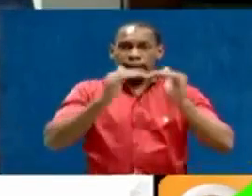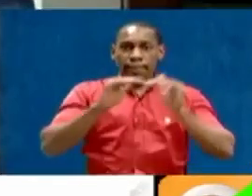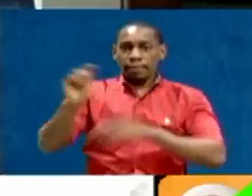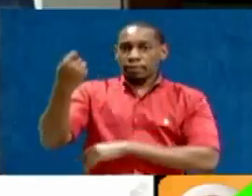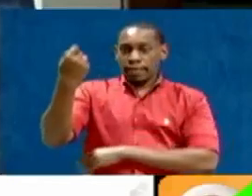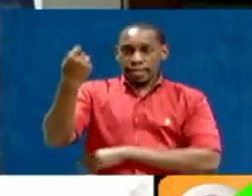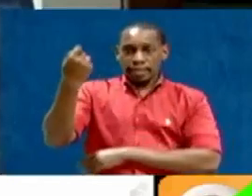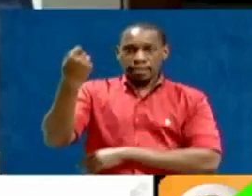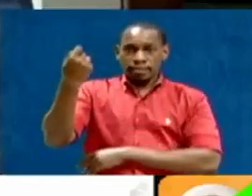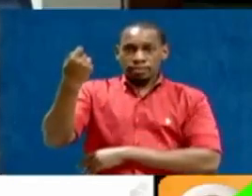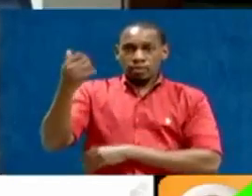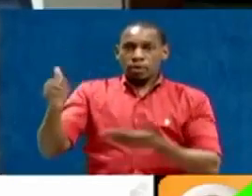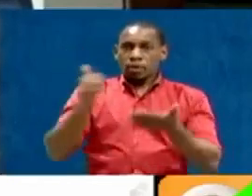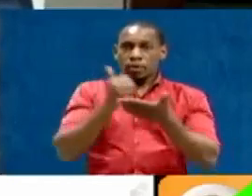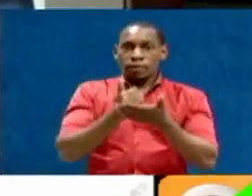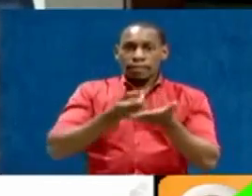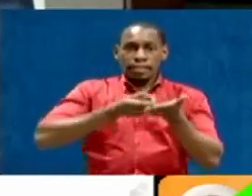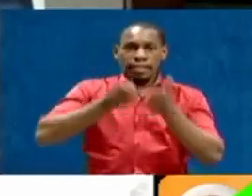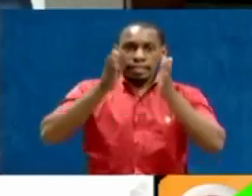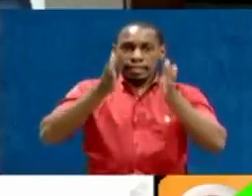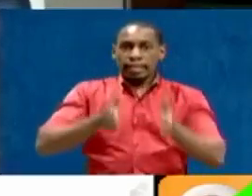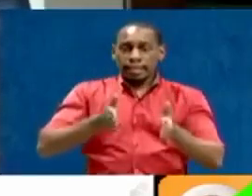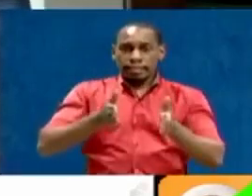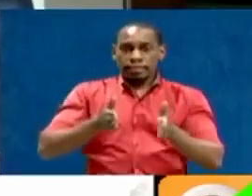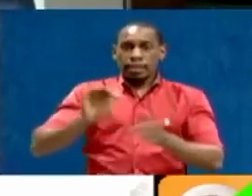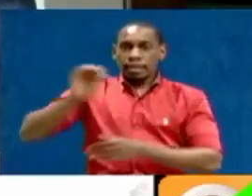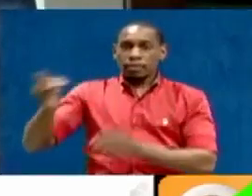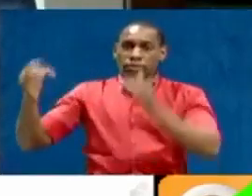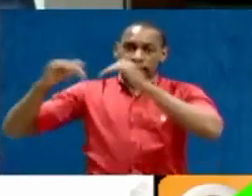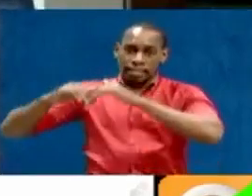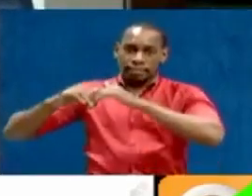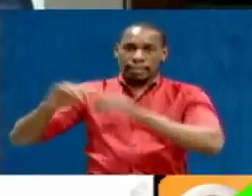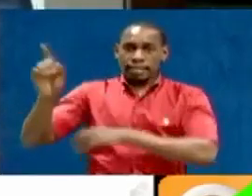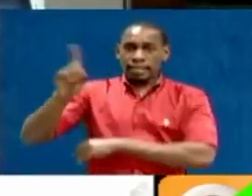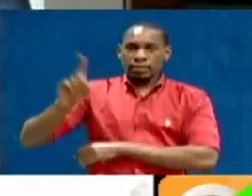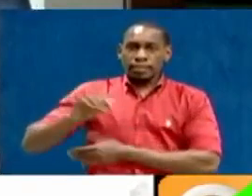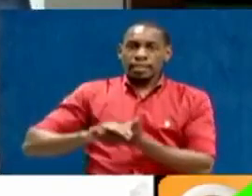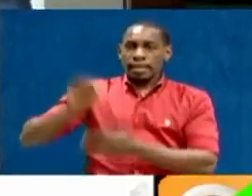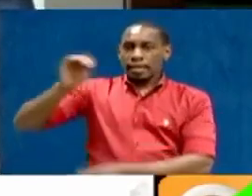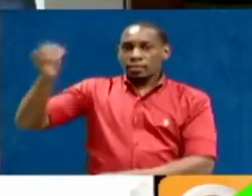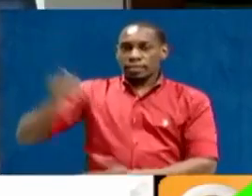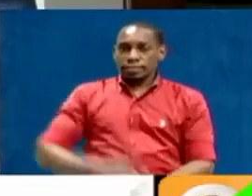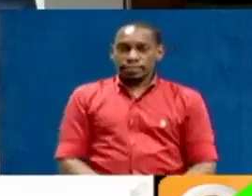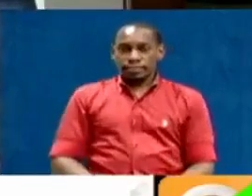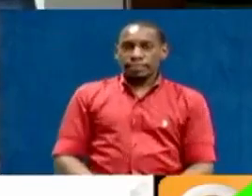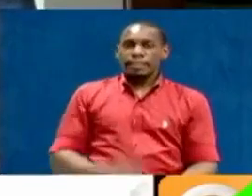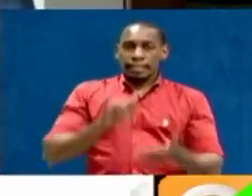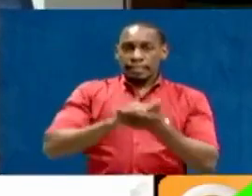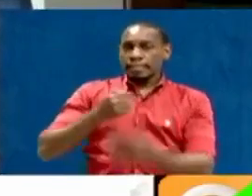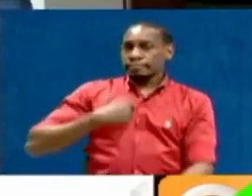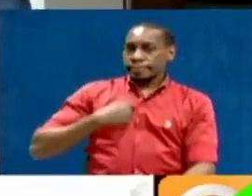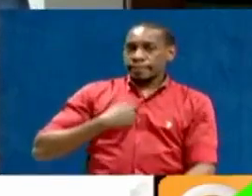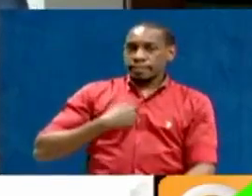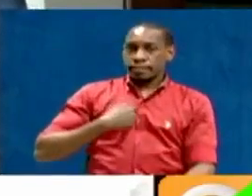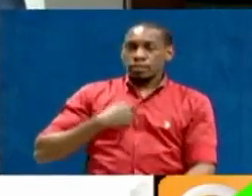Kenya in the office of the clerk of the County Assembly in Nairobi City County. That I